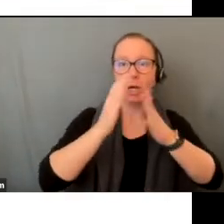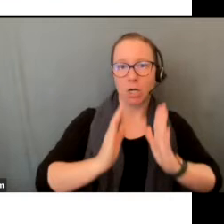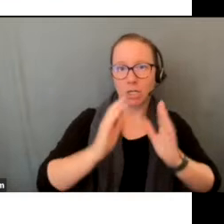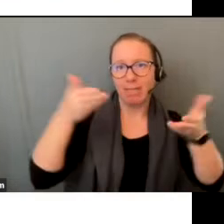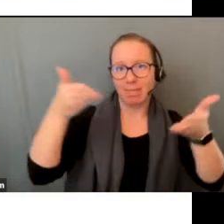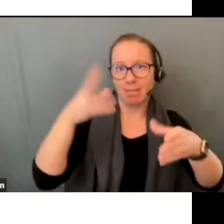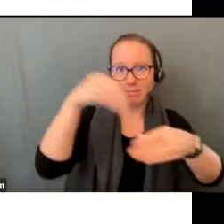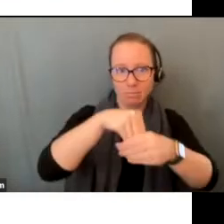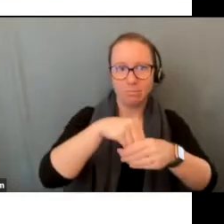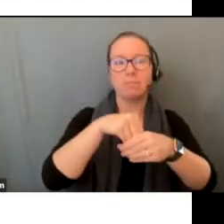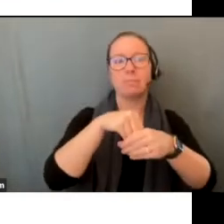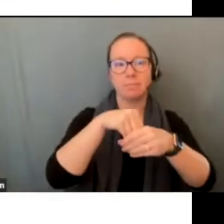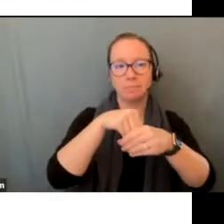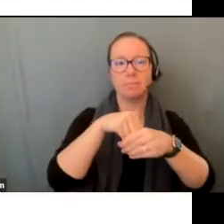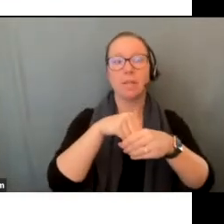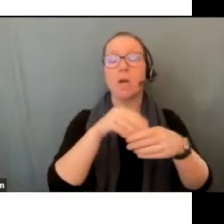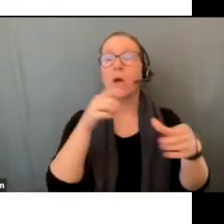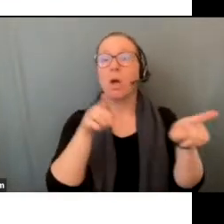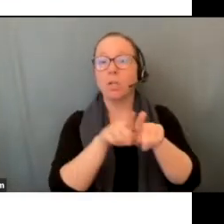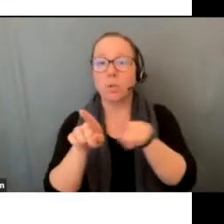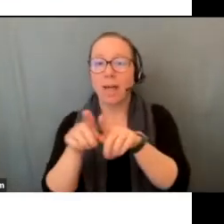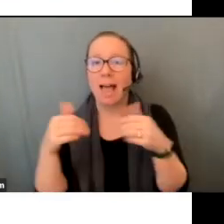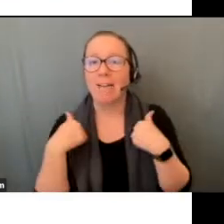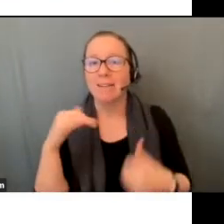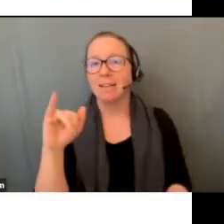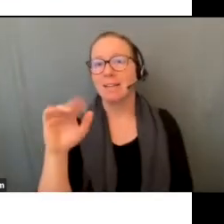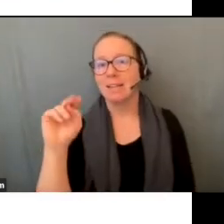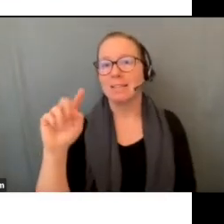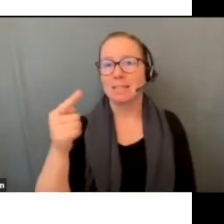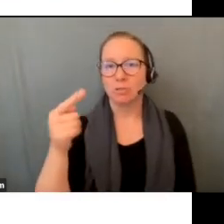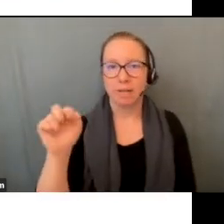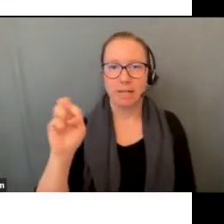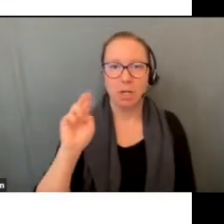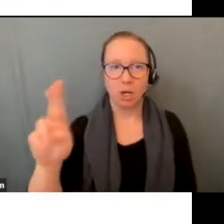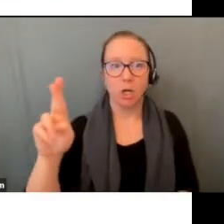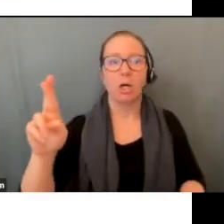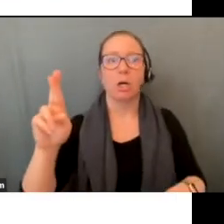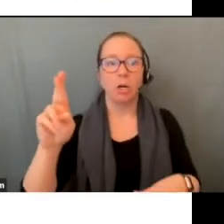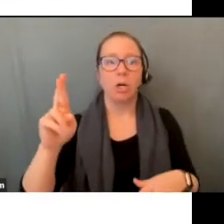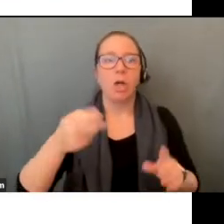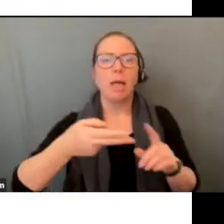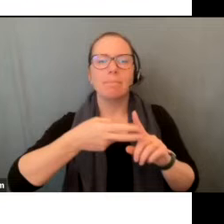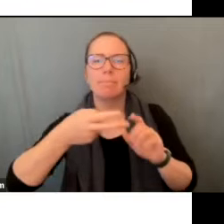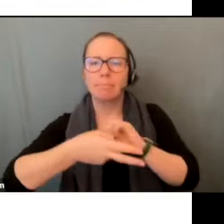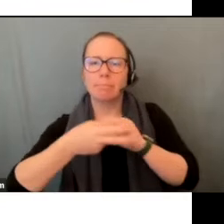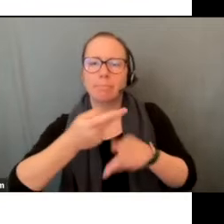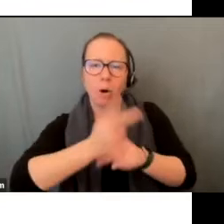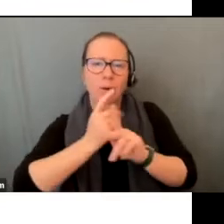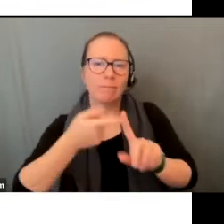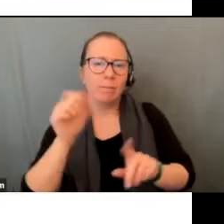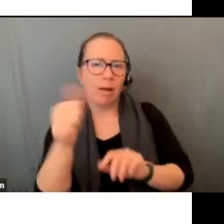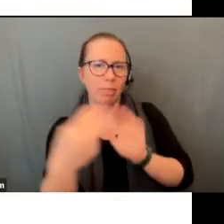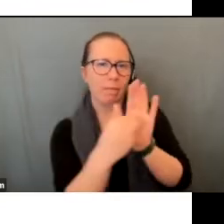ago. There's also an integrator organization, borrowing from the collective impact model, which some of you may be familiar with, that might also be